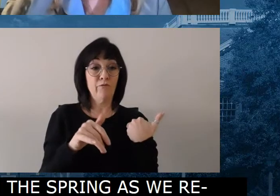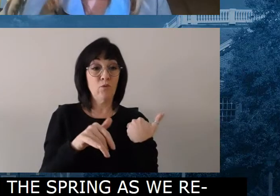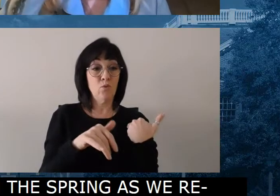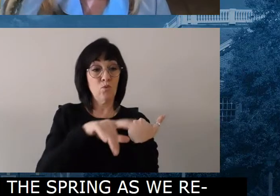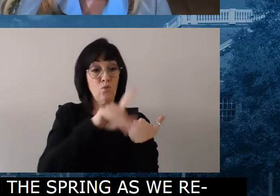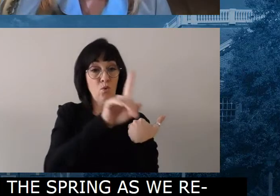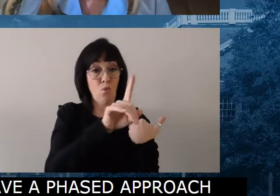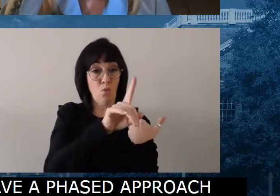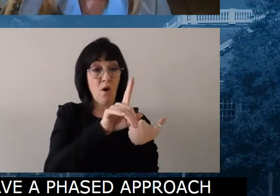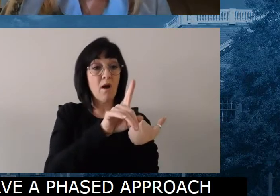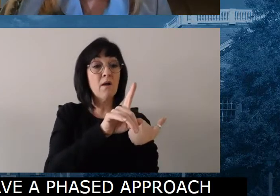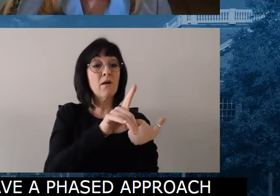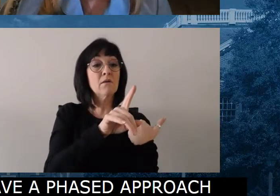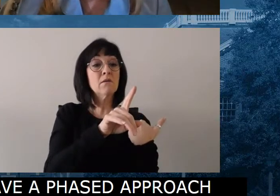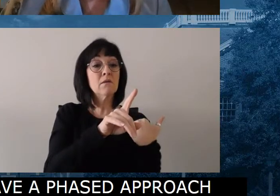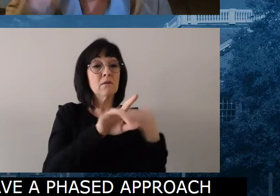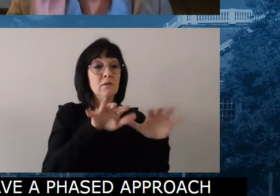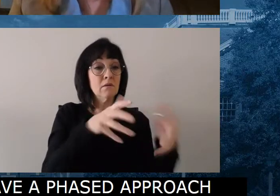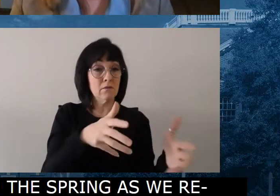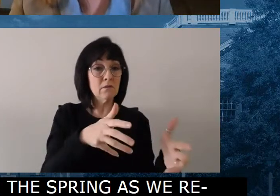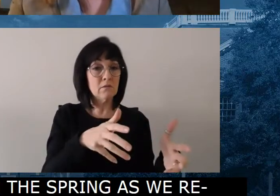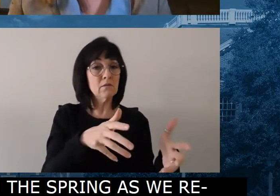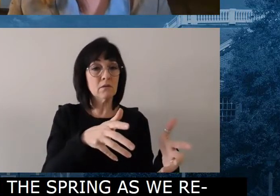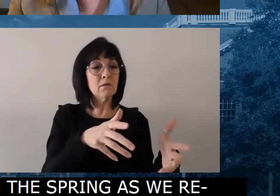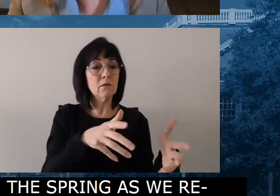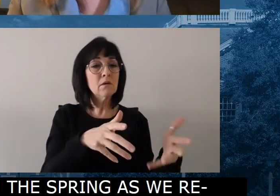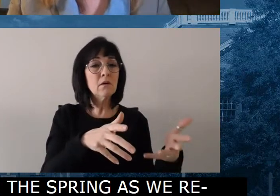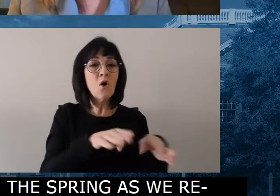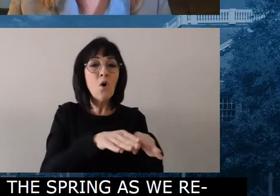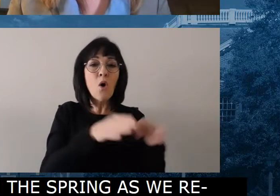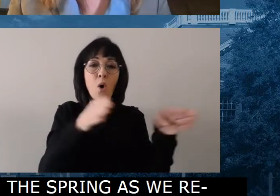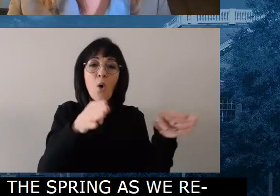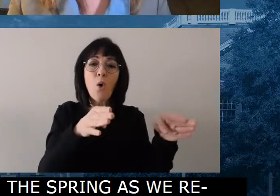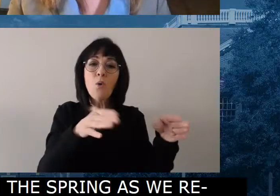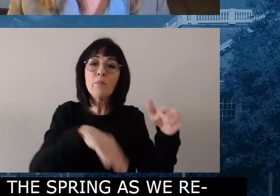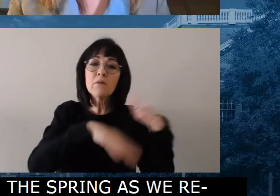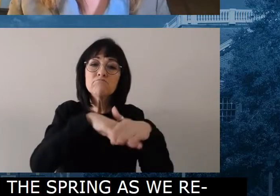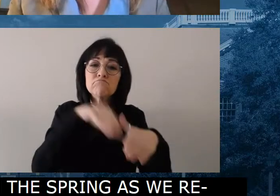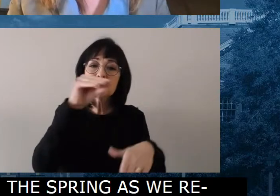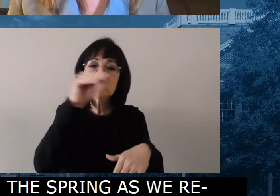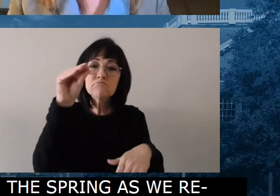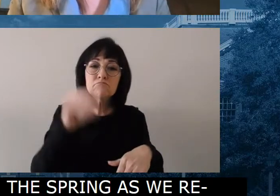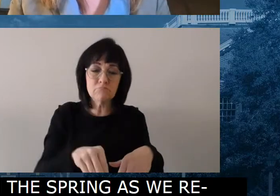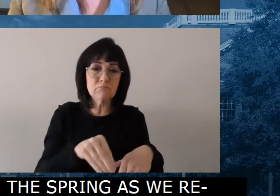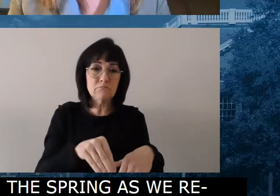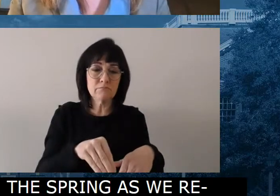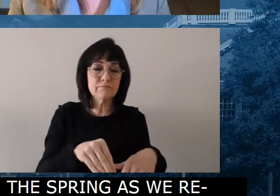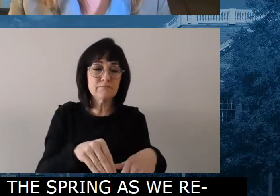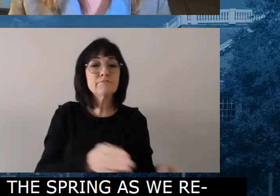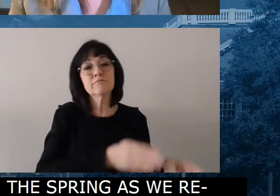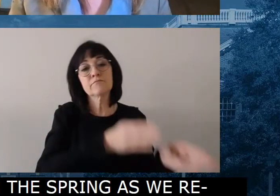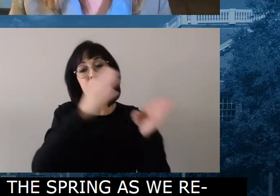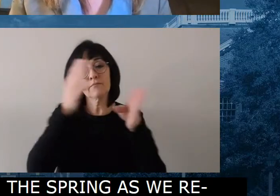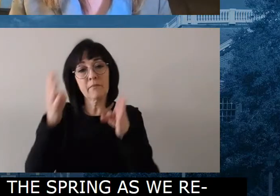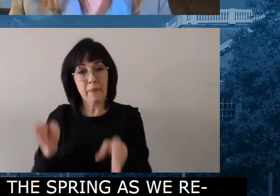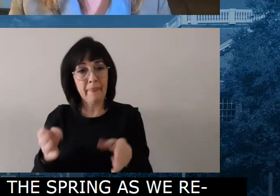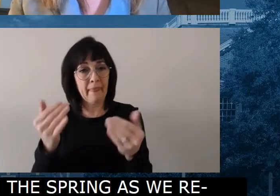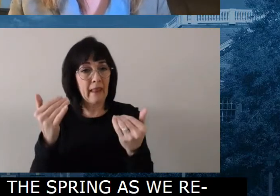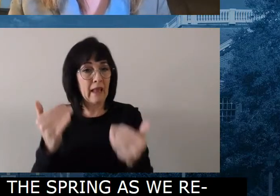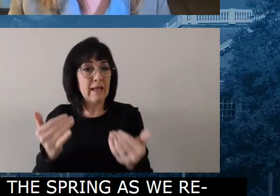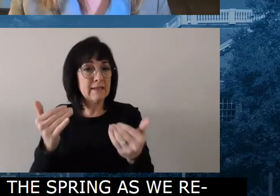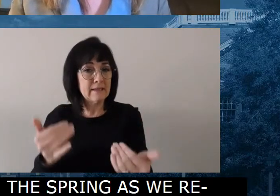certain capacity, but to a certain extent, we are working with individual sectors backwards, if you